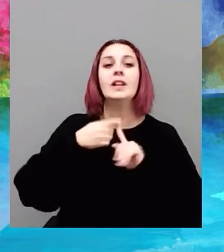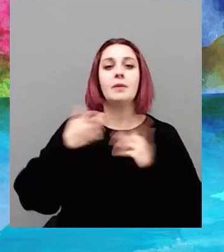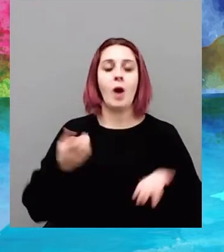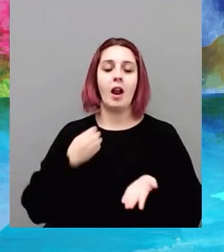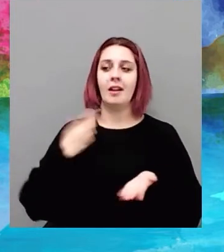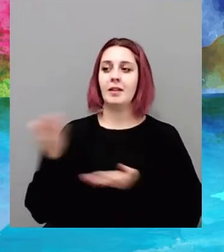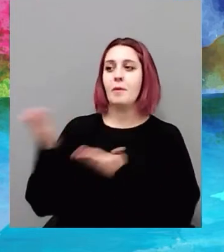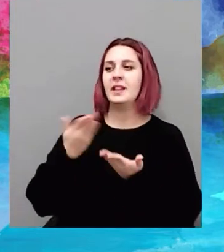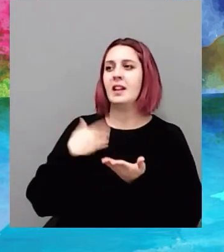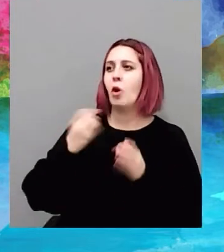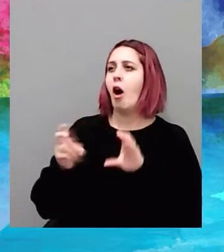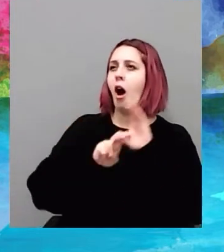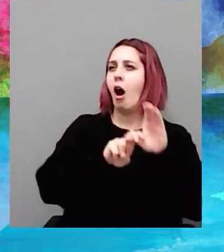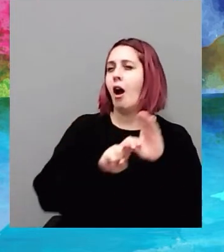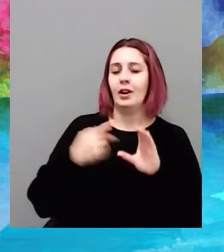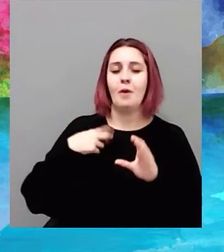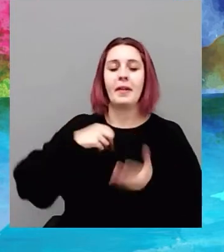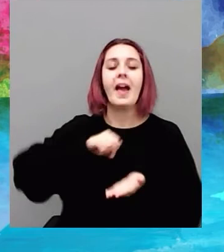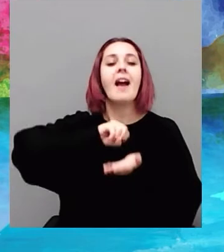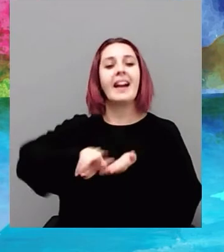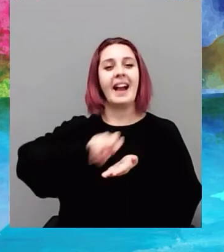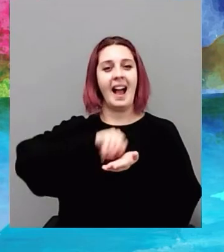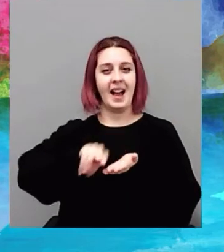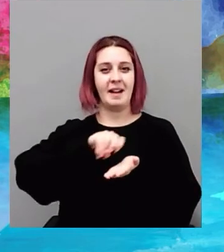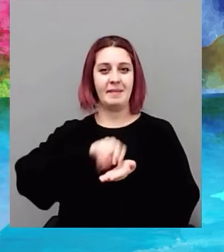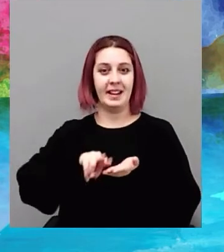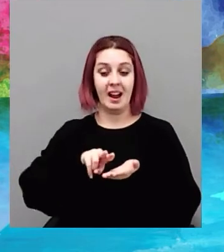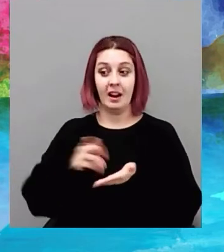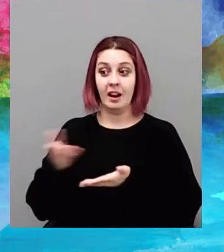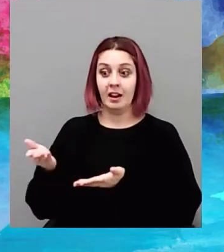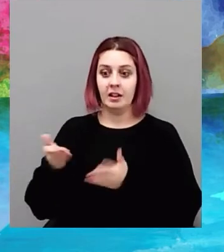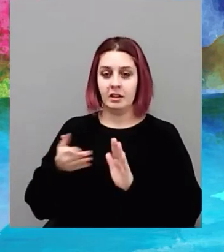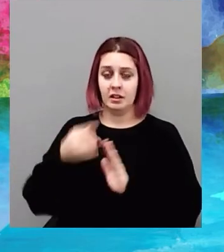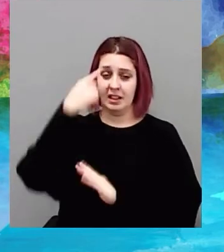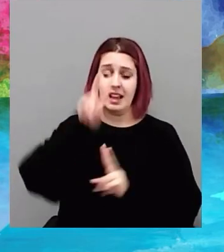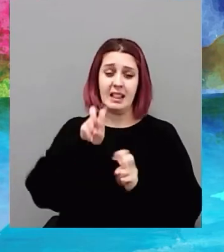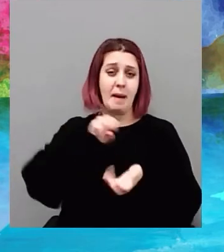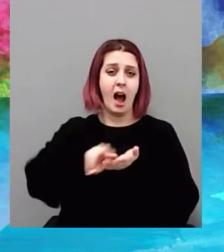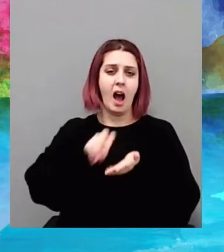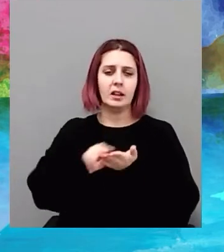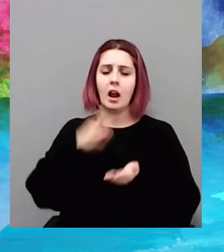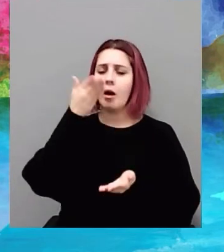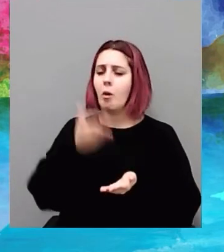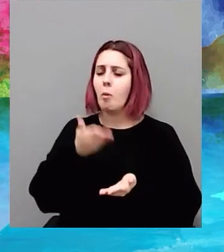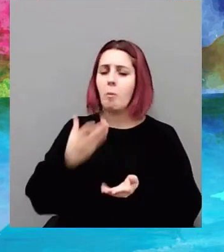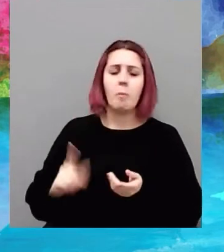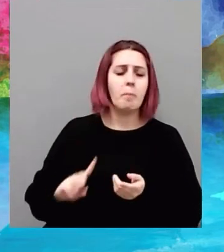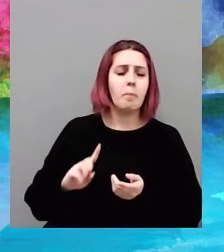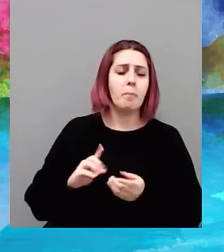incentivizes physical activity, and this has a major impact on our cities because